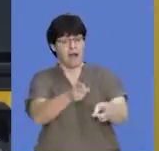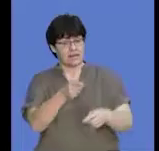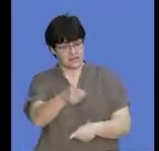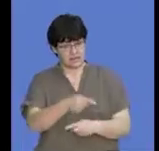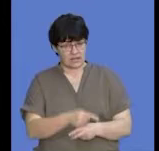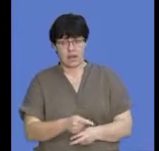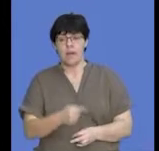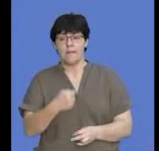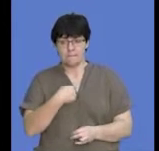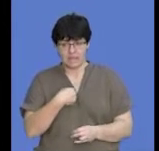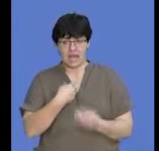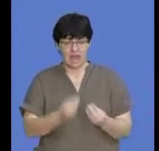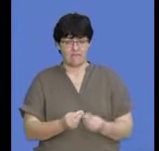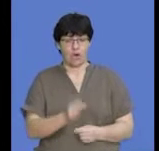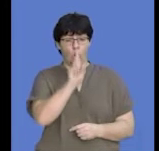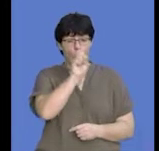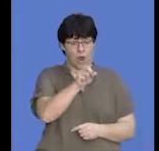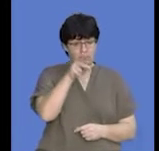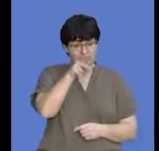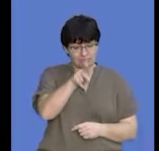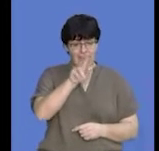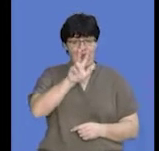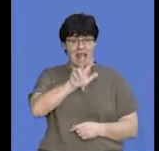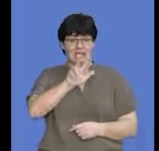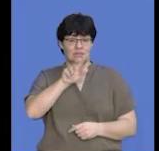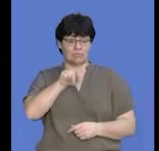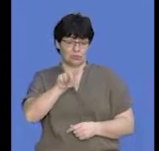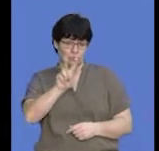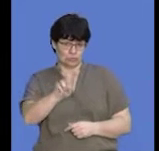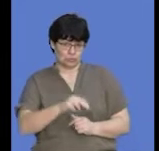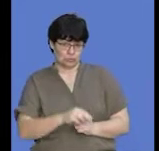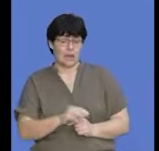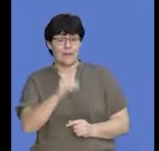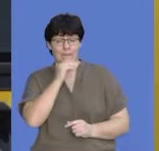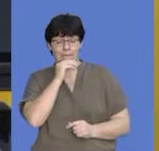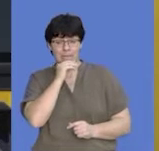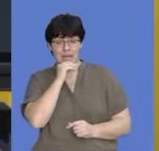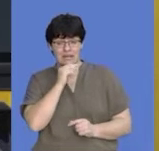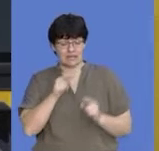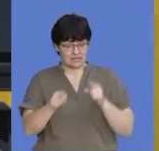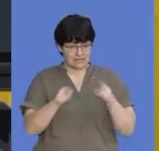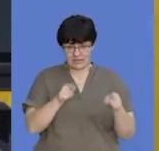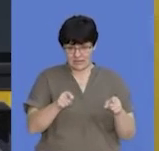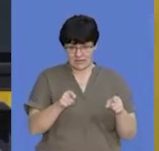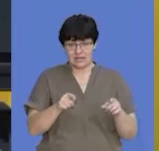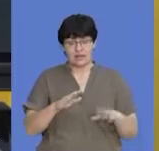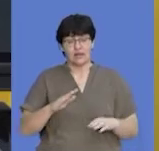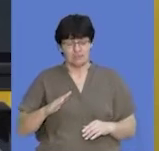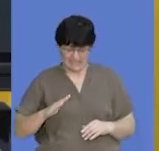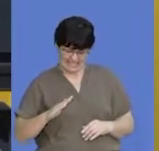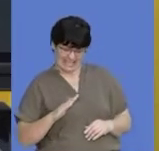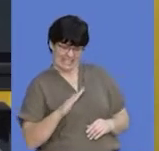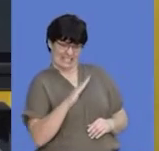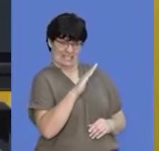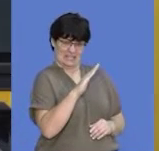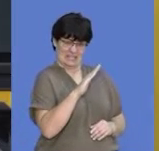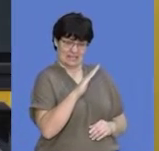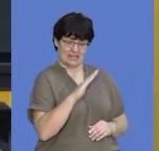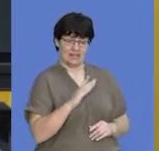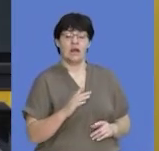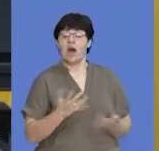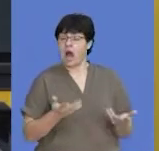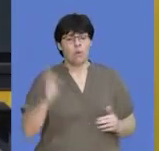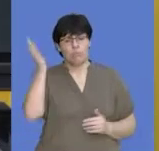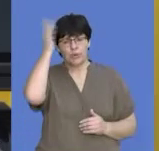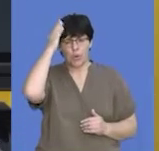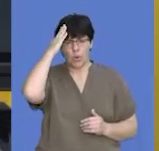question, I've got 1:8.2. Hence, the gradient between these 2 points is a steep slope. How